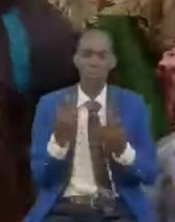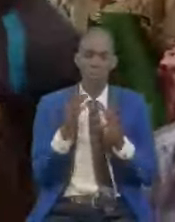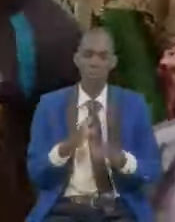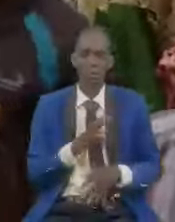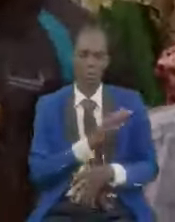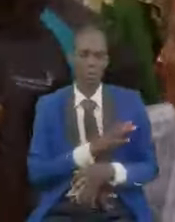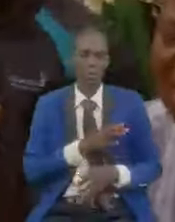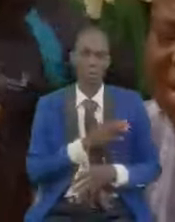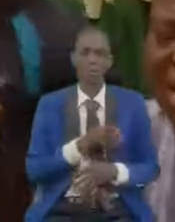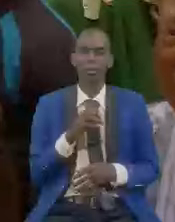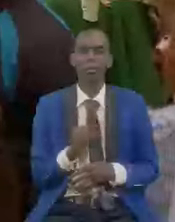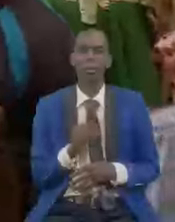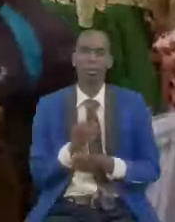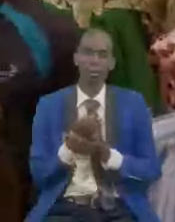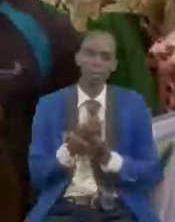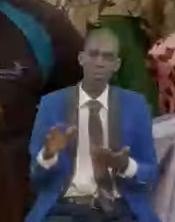sinner's